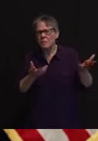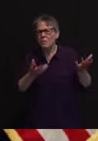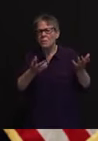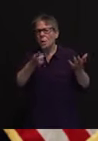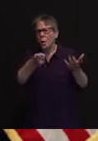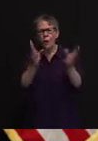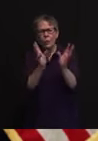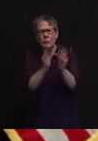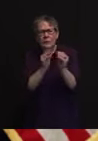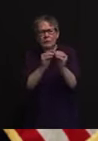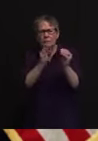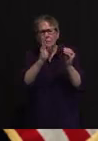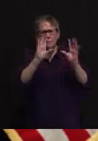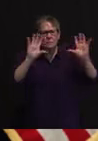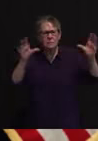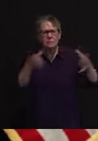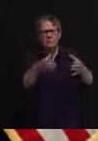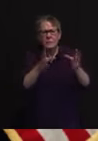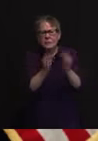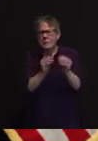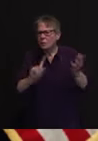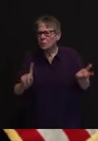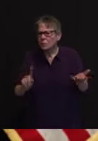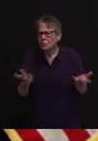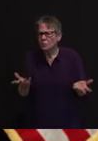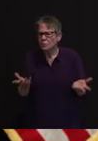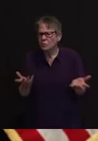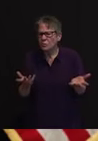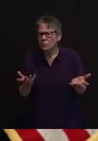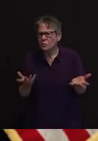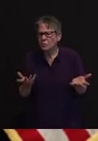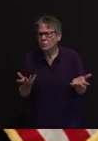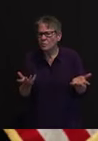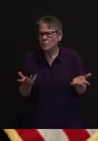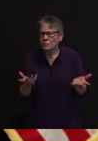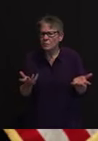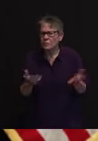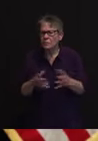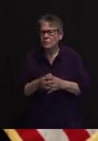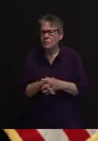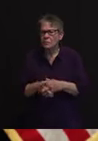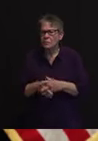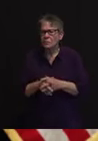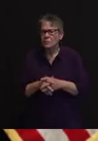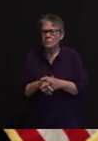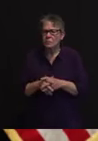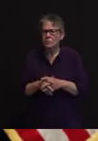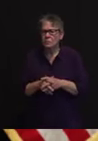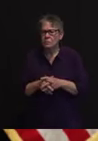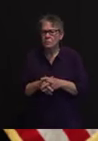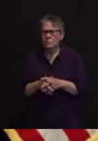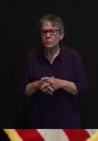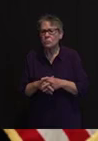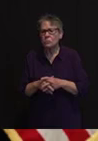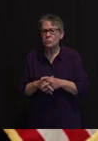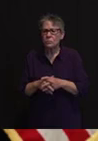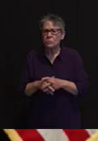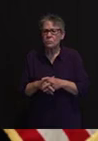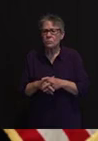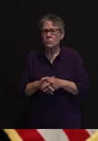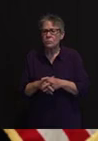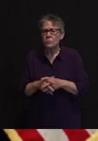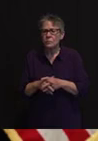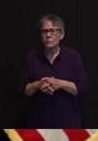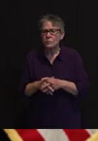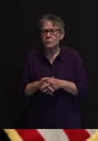specifically about how possibly the reopening process is going to start? I know it's difficult, nobody really knows, but do we